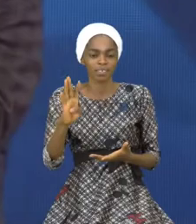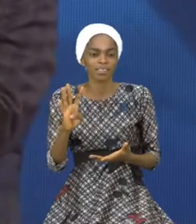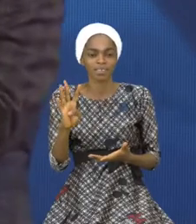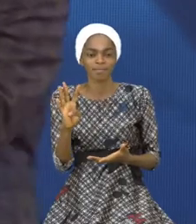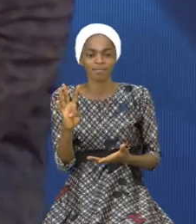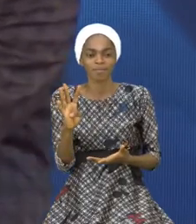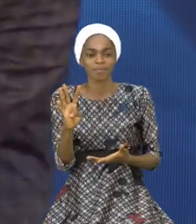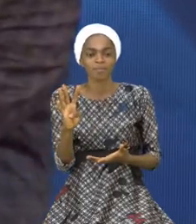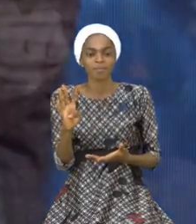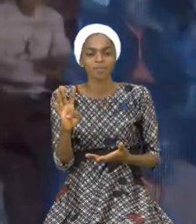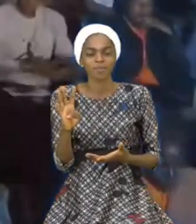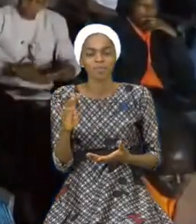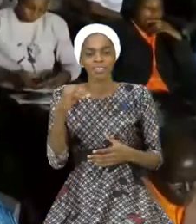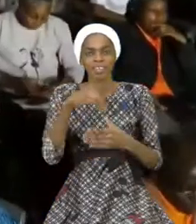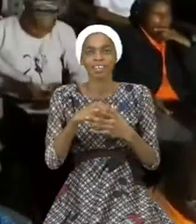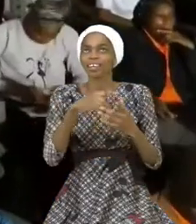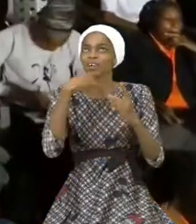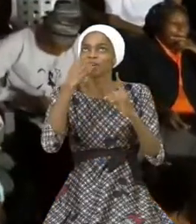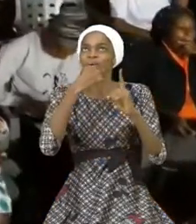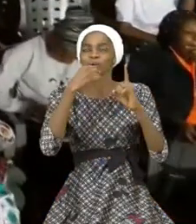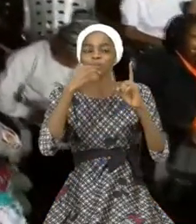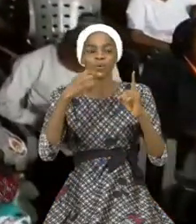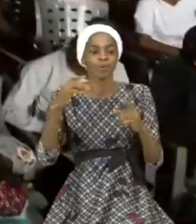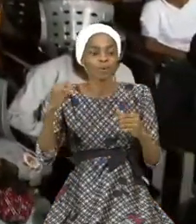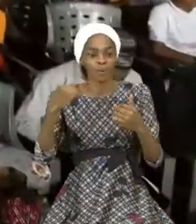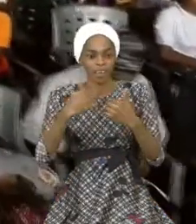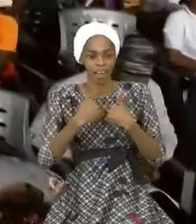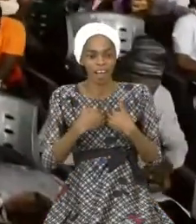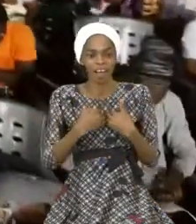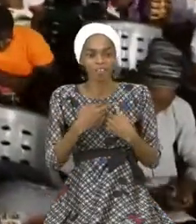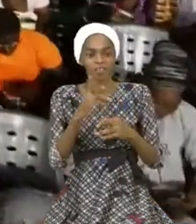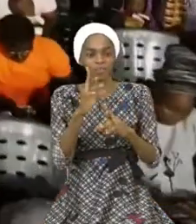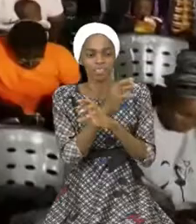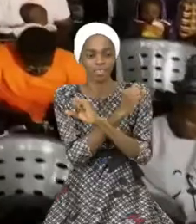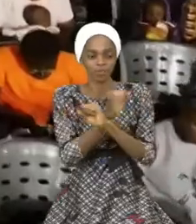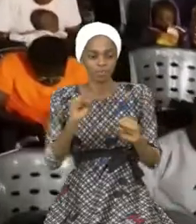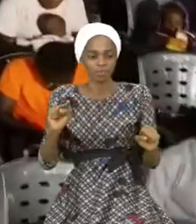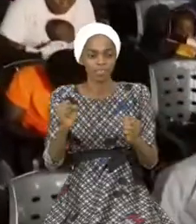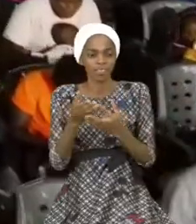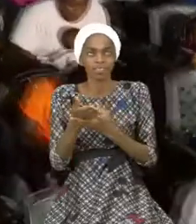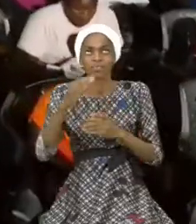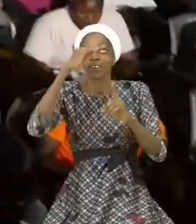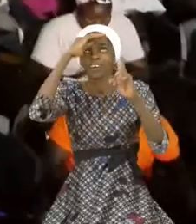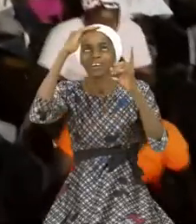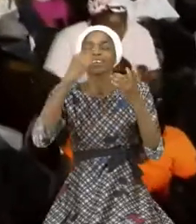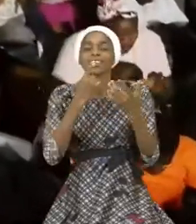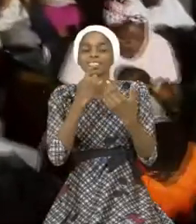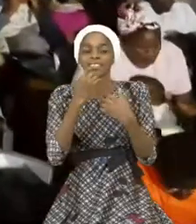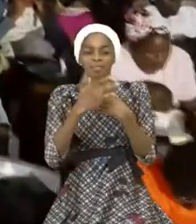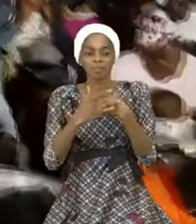14, in whom we have redemption through his blood, even